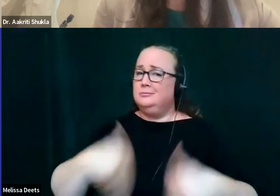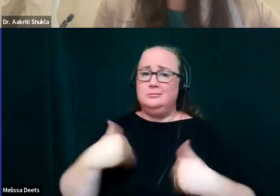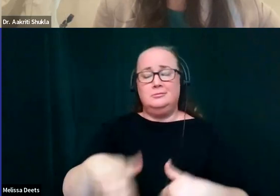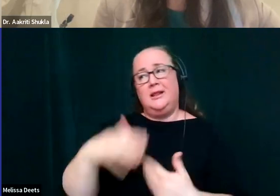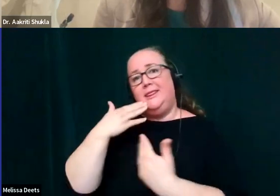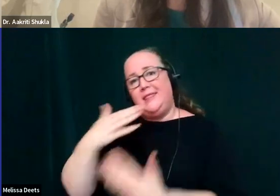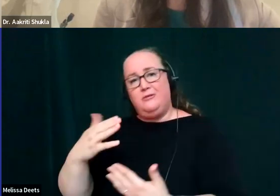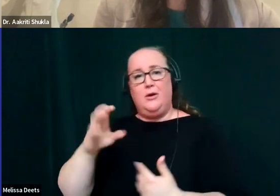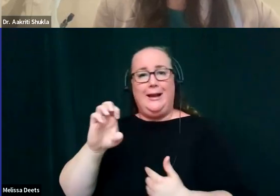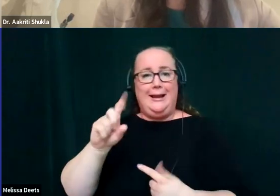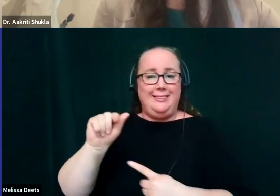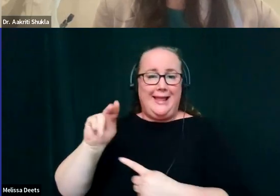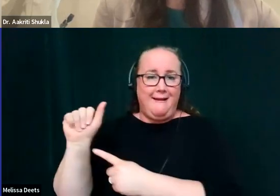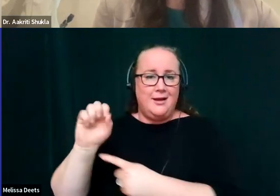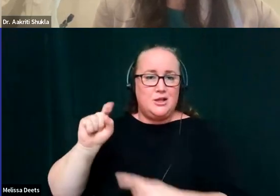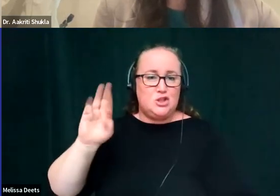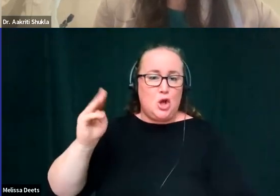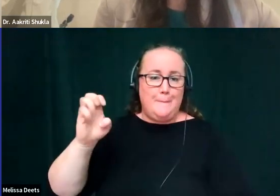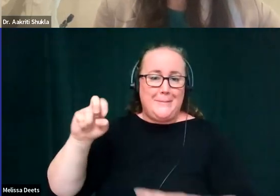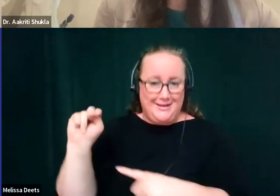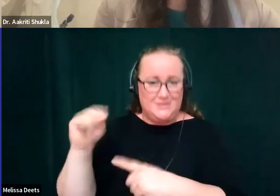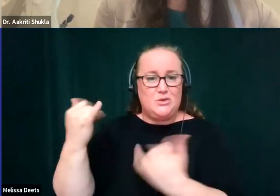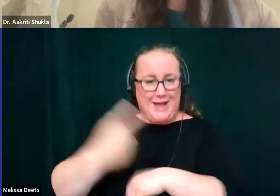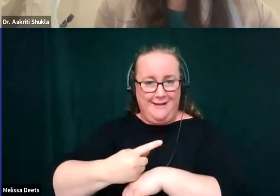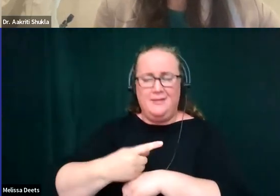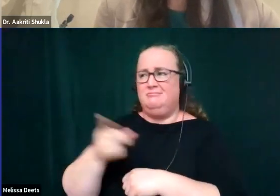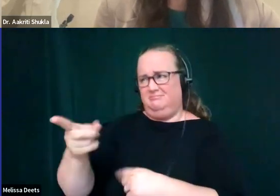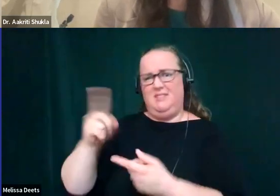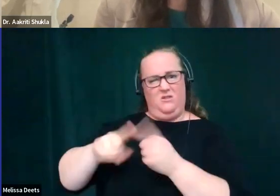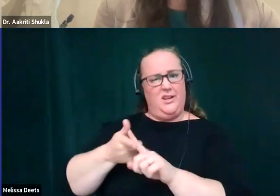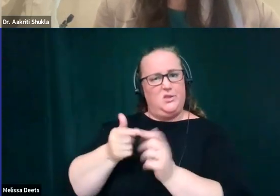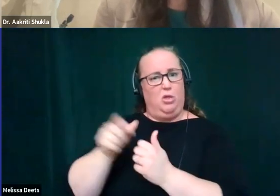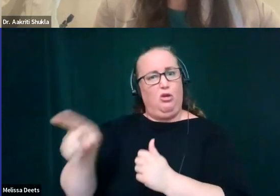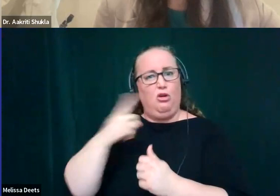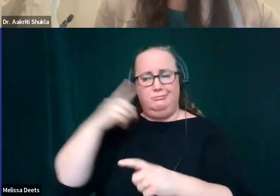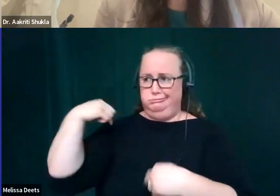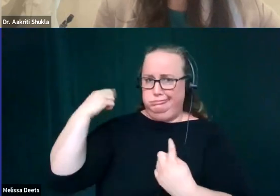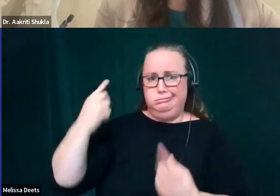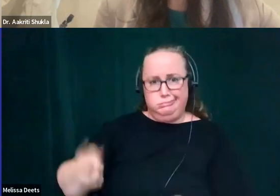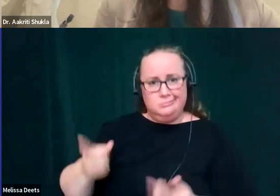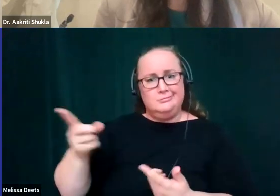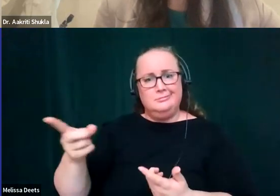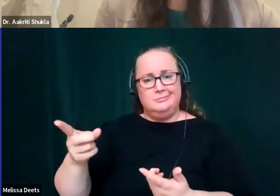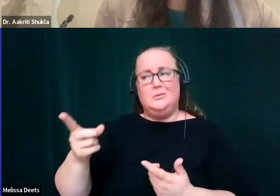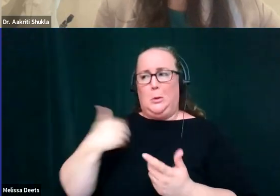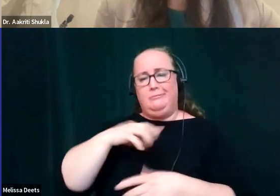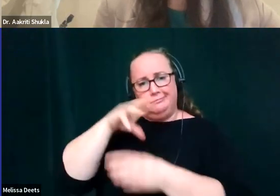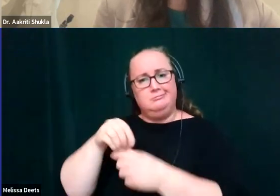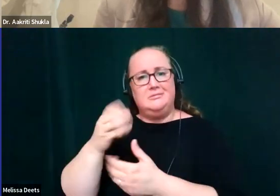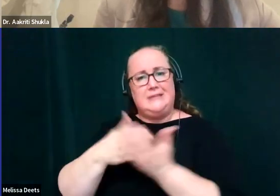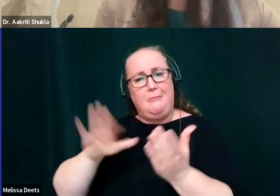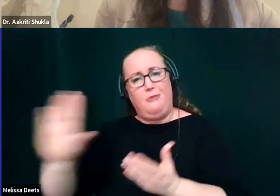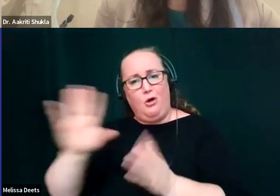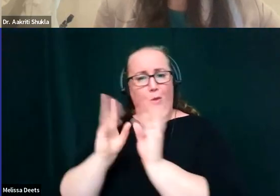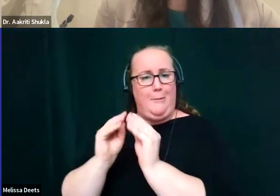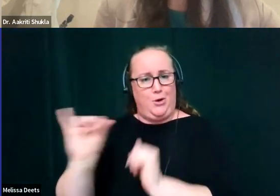have Elena Sturman with us to speak today. We've been friends with Elena for a while now, and we have participated in a few of her webinars. So we